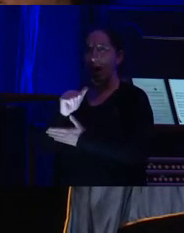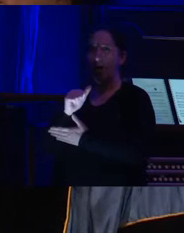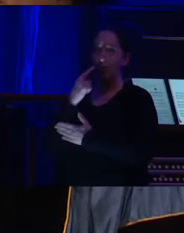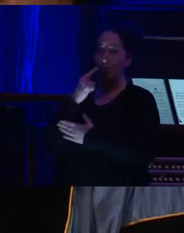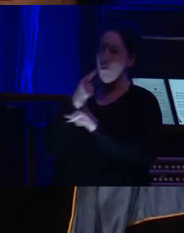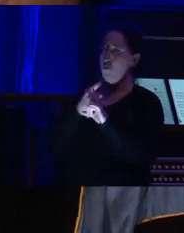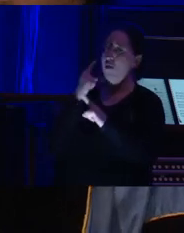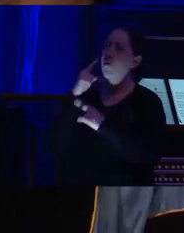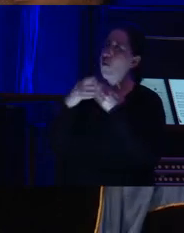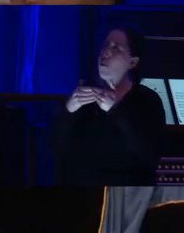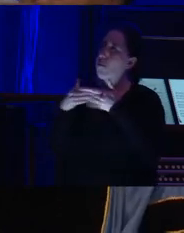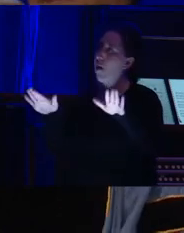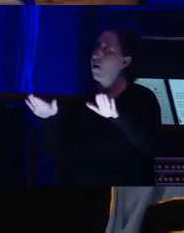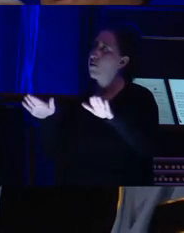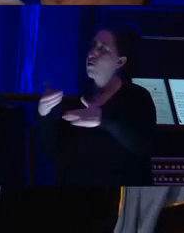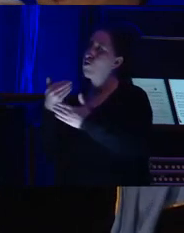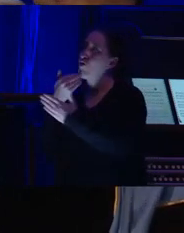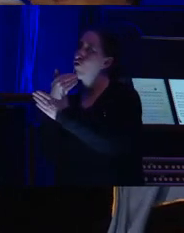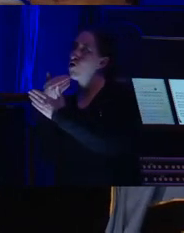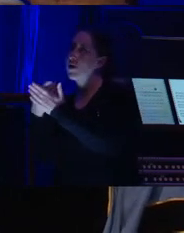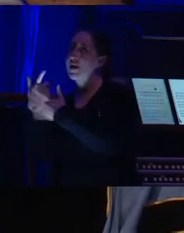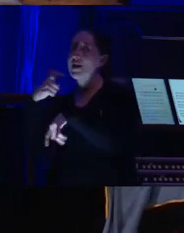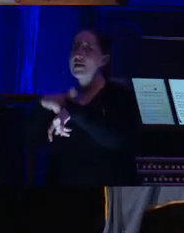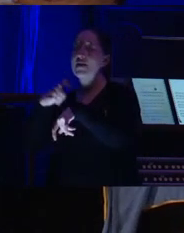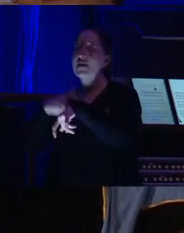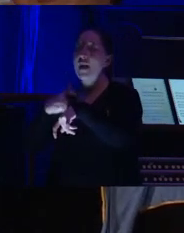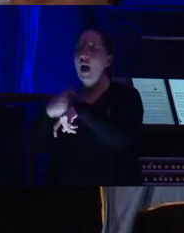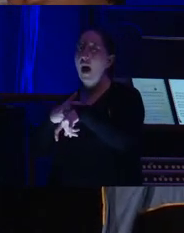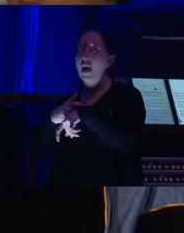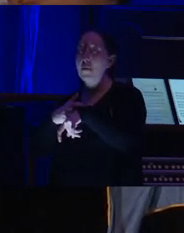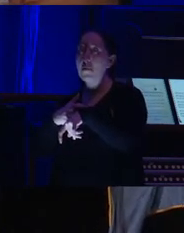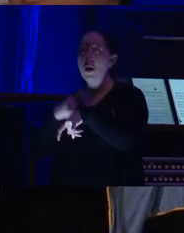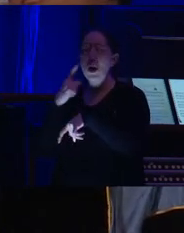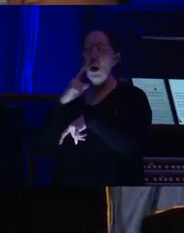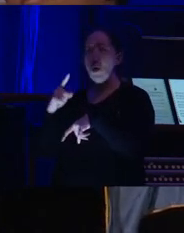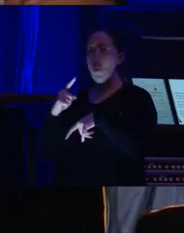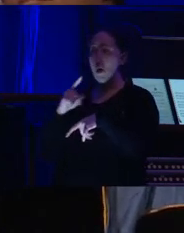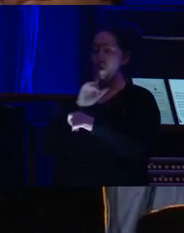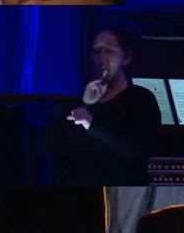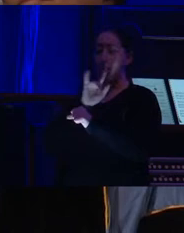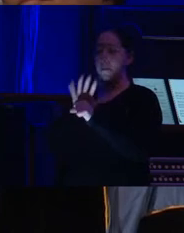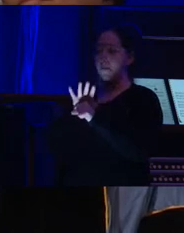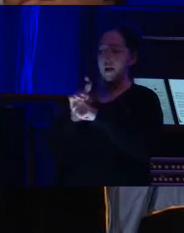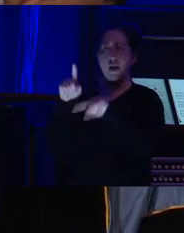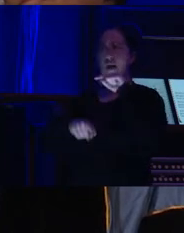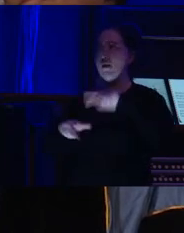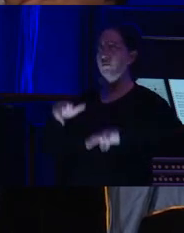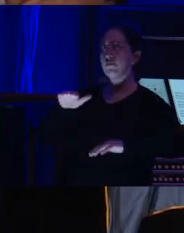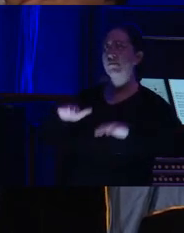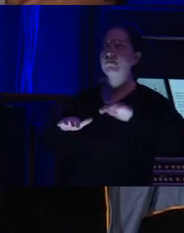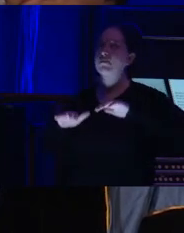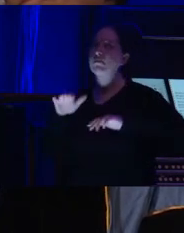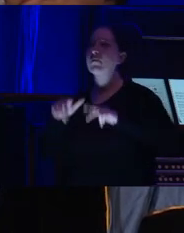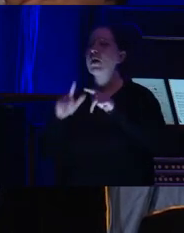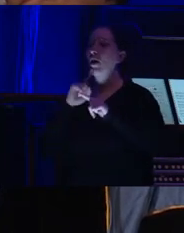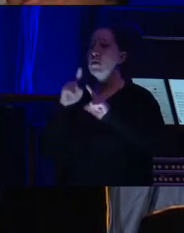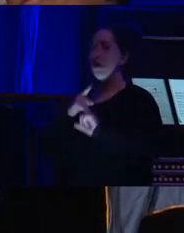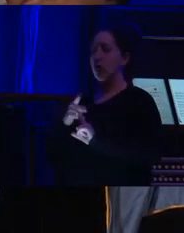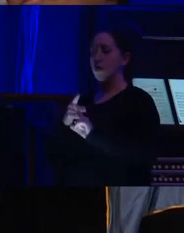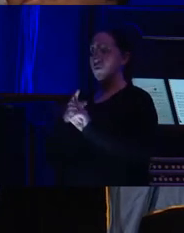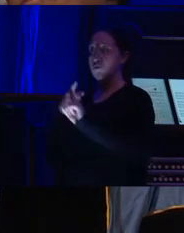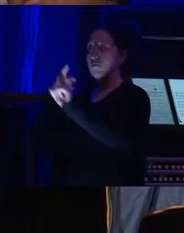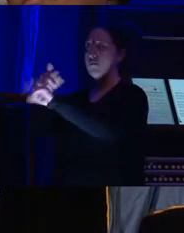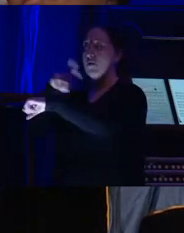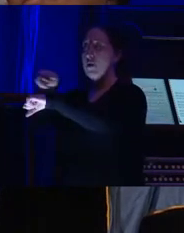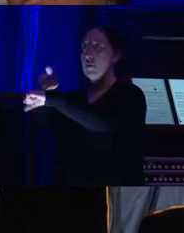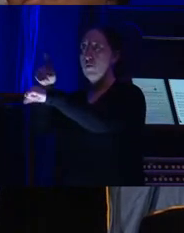good. It is a time that calls for unwavering commitment to the principled pursuit of